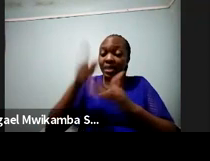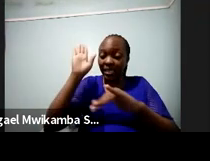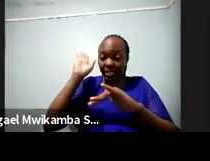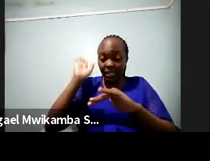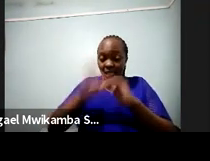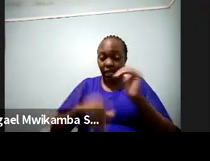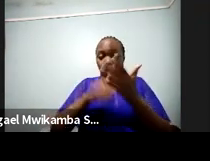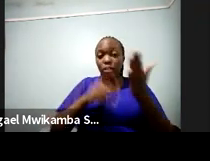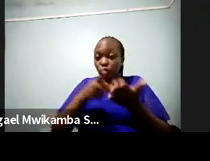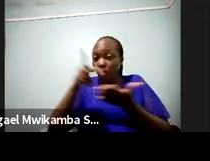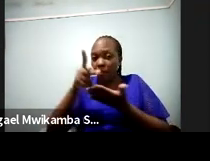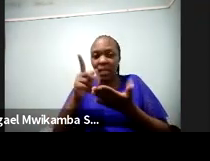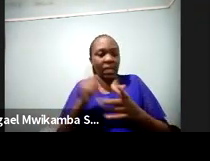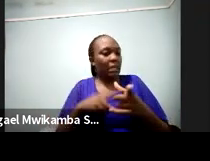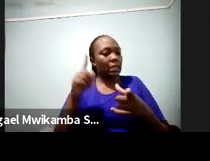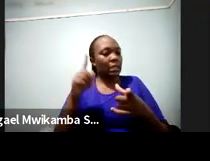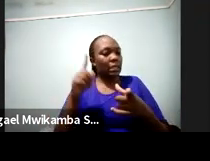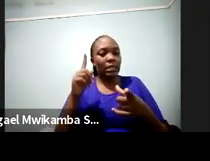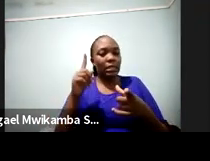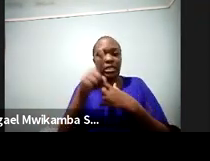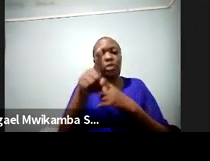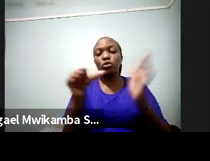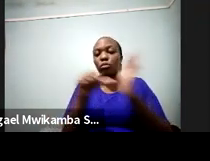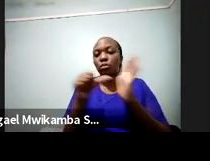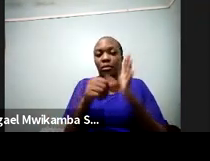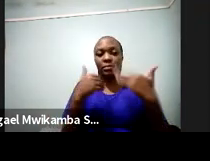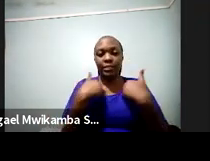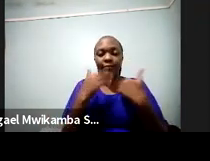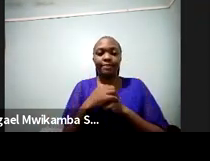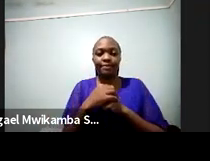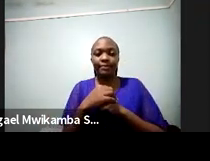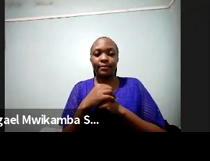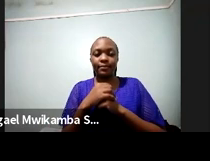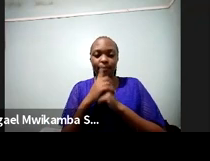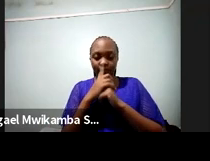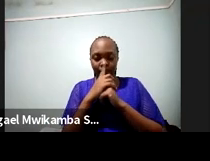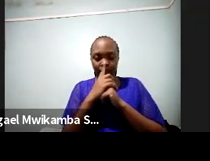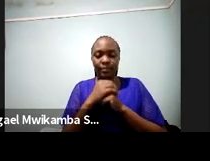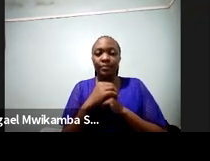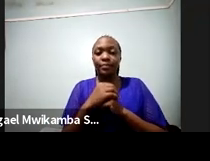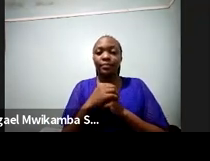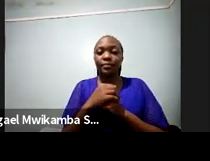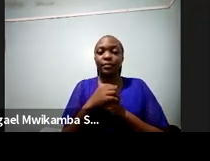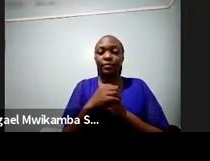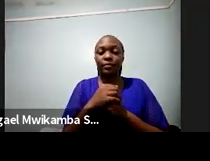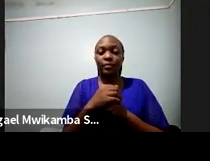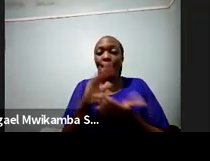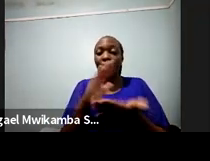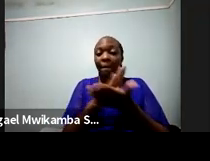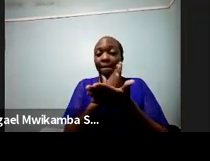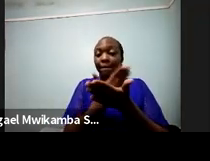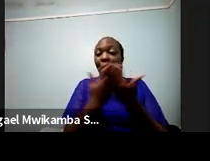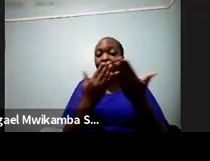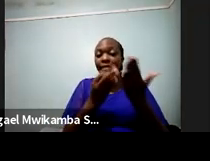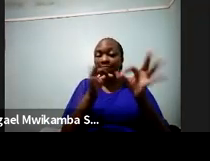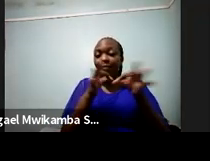to achieve this living within the means, some finance guys have come up with a very good model or a rule of the thumb, which we call the